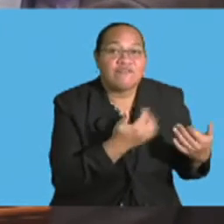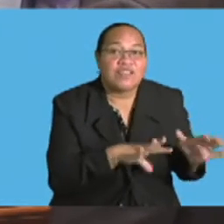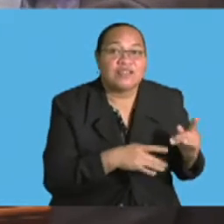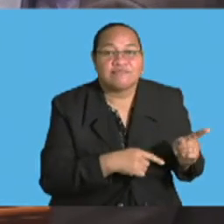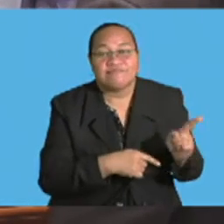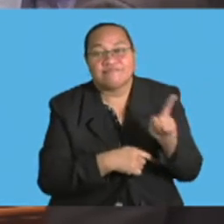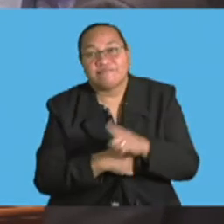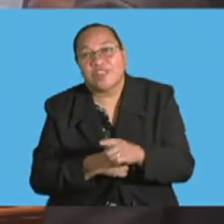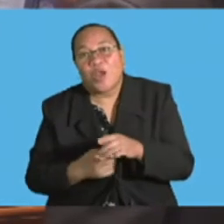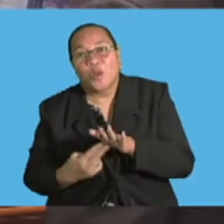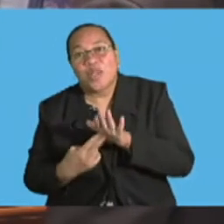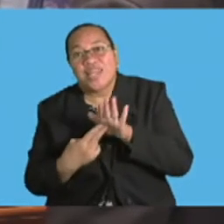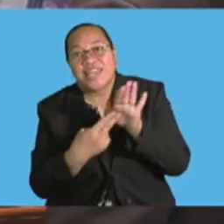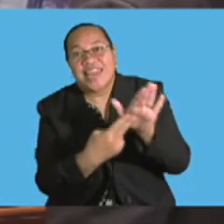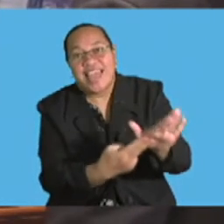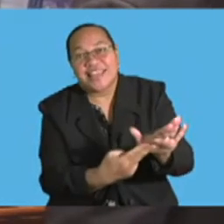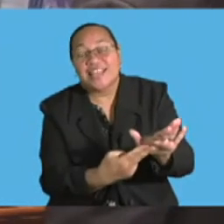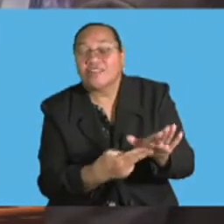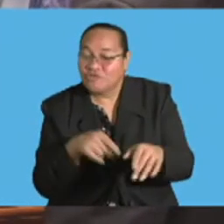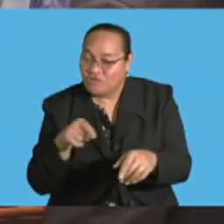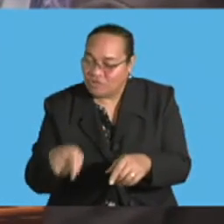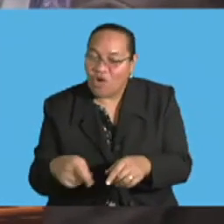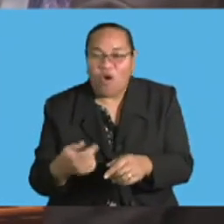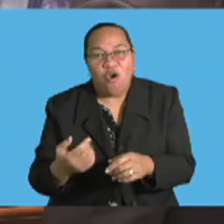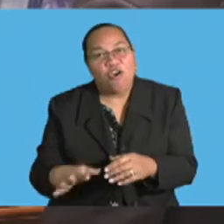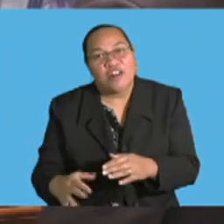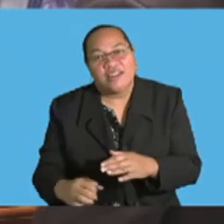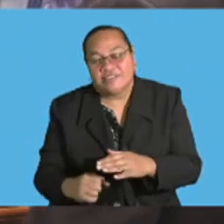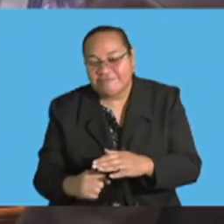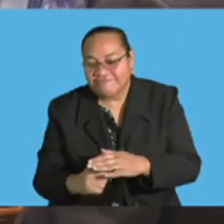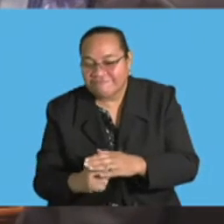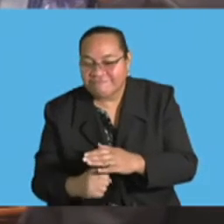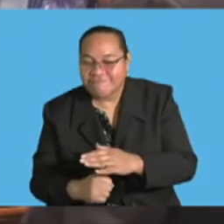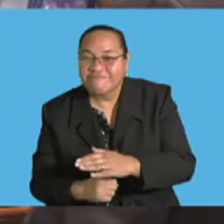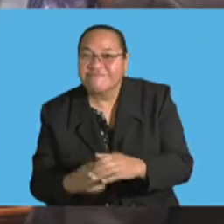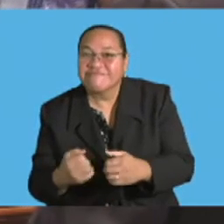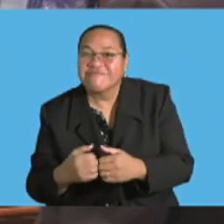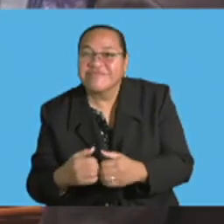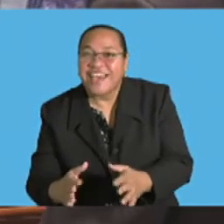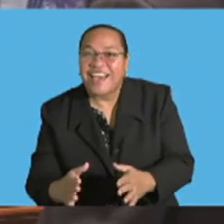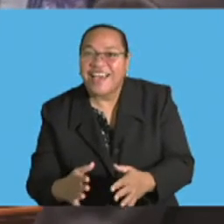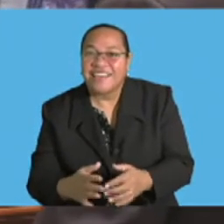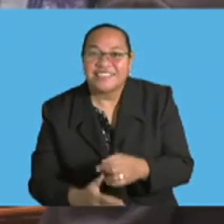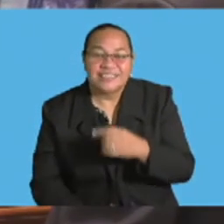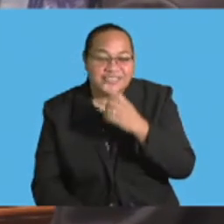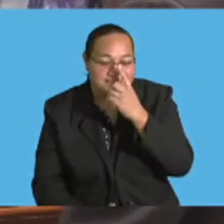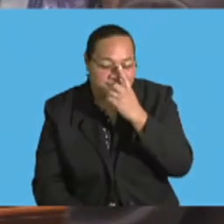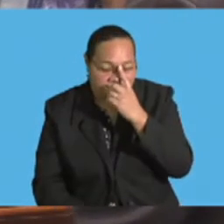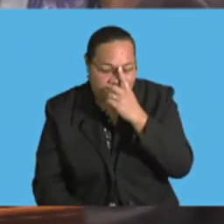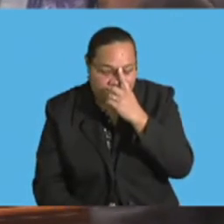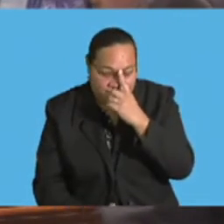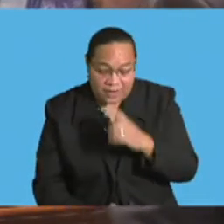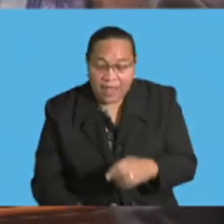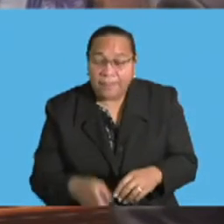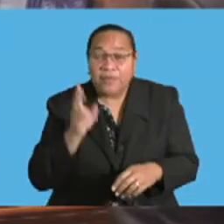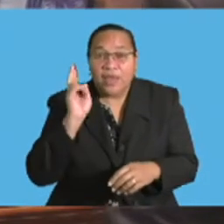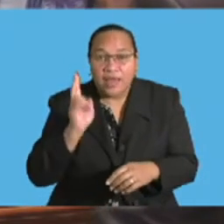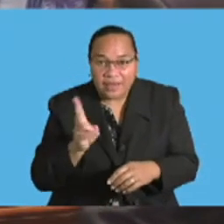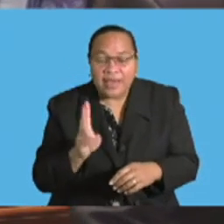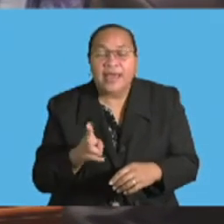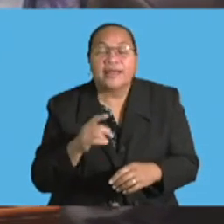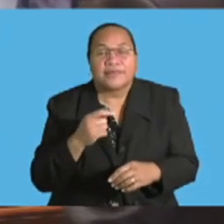at BlackRock camp has already started. Again, in that